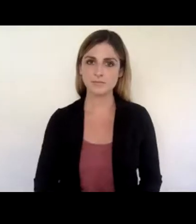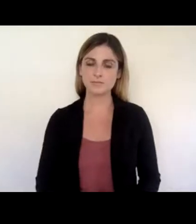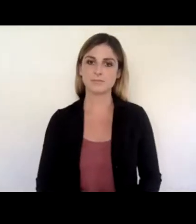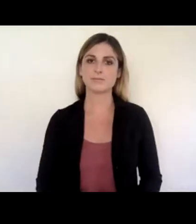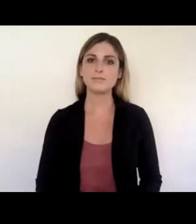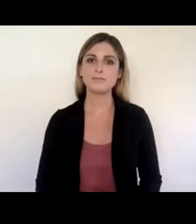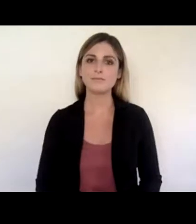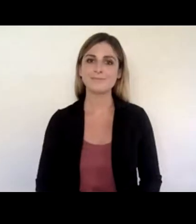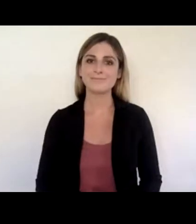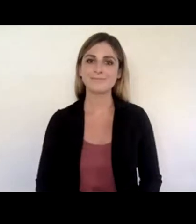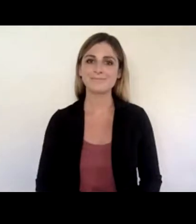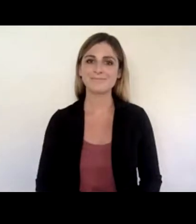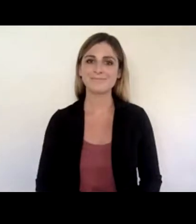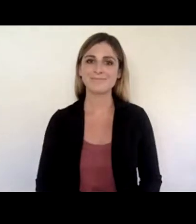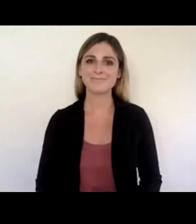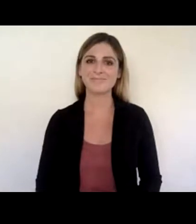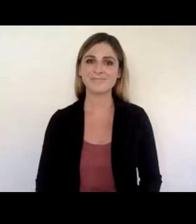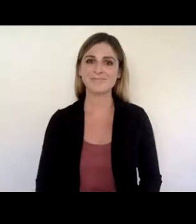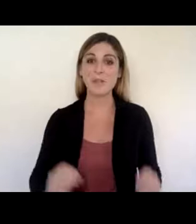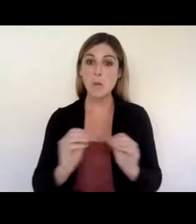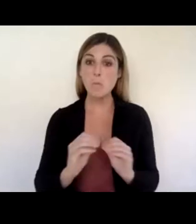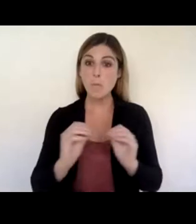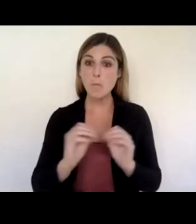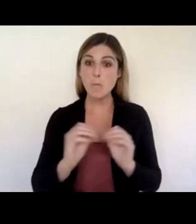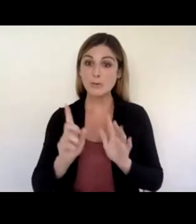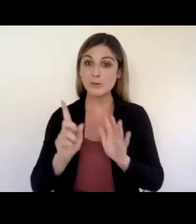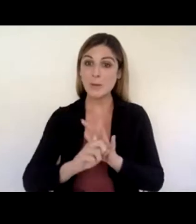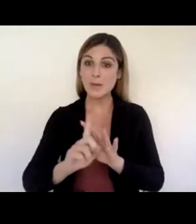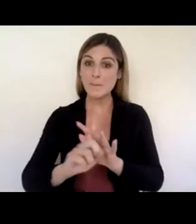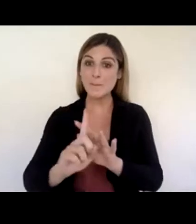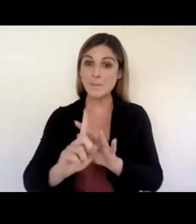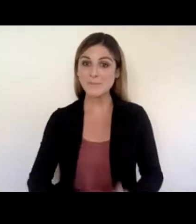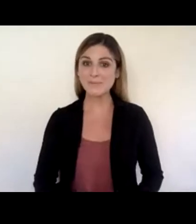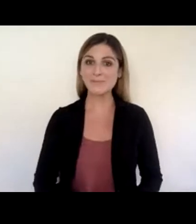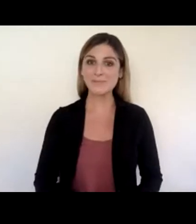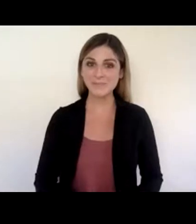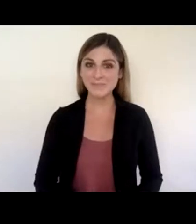Oh, here they come. The participant list is starting to fill up.